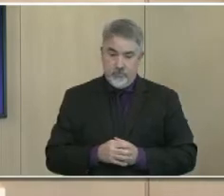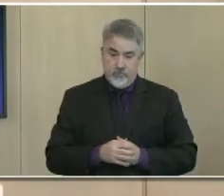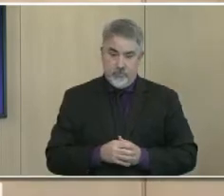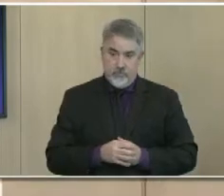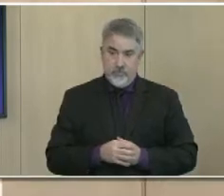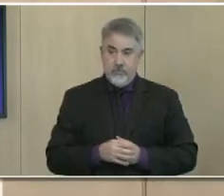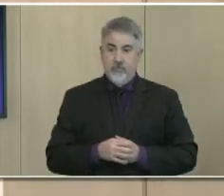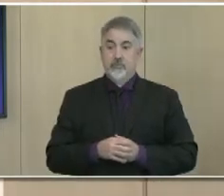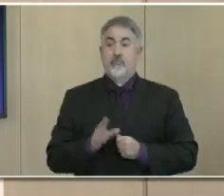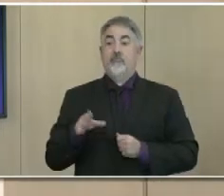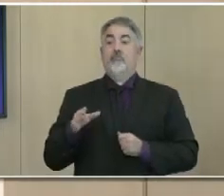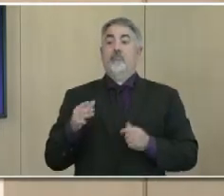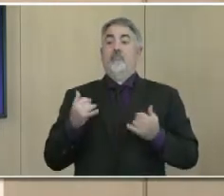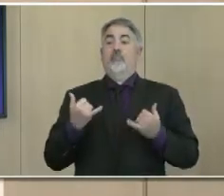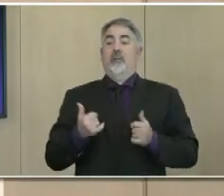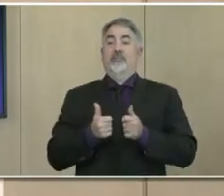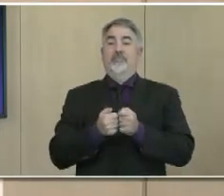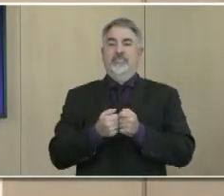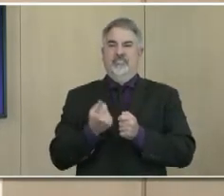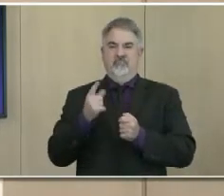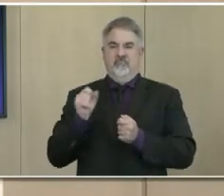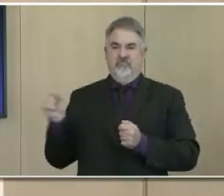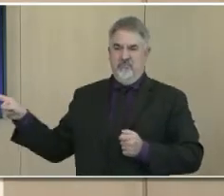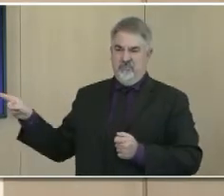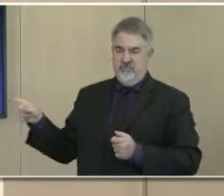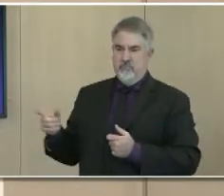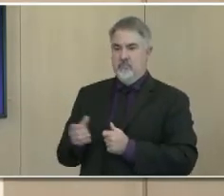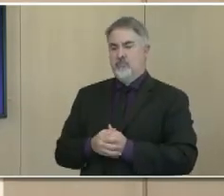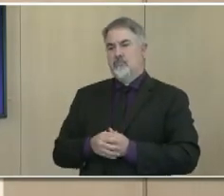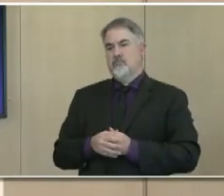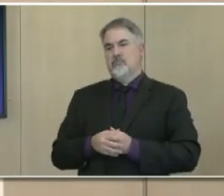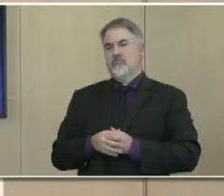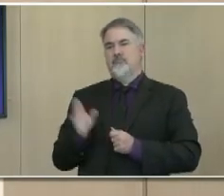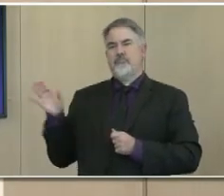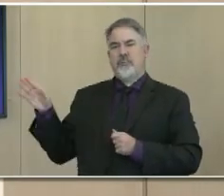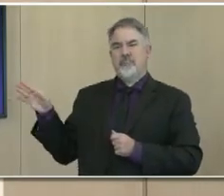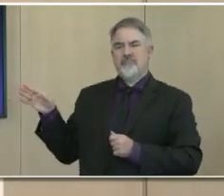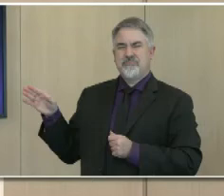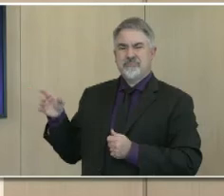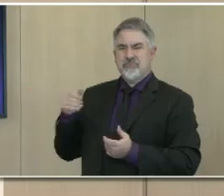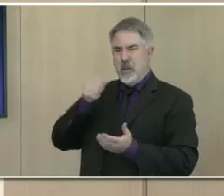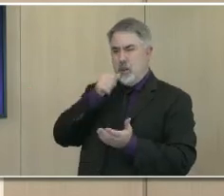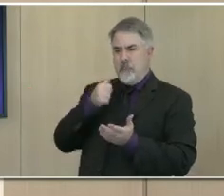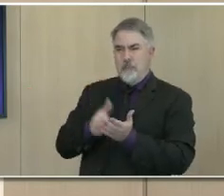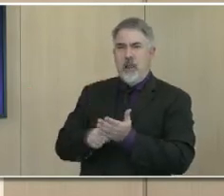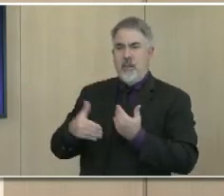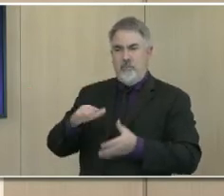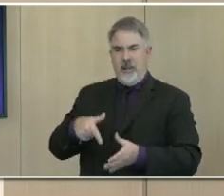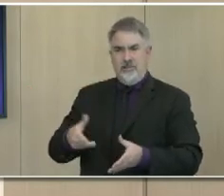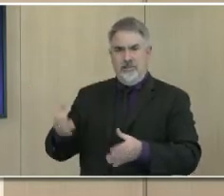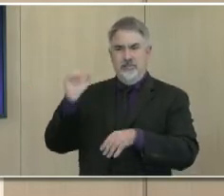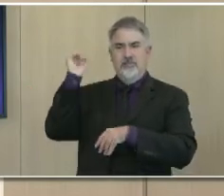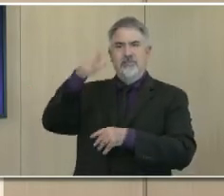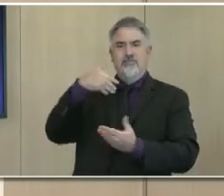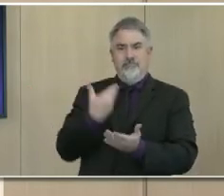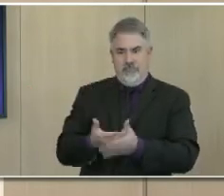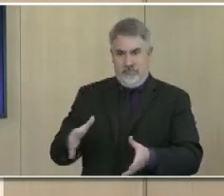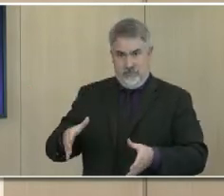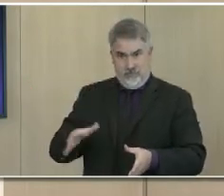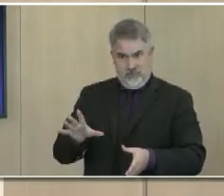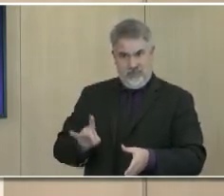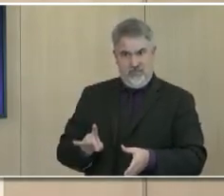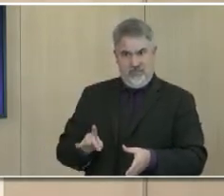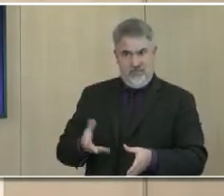Okay, we're going to go to the text questions now. The first one is dealing with mail and packages that are delivered, and Dr. Wooten will answer that